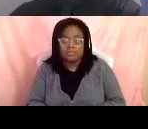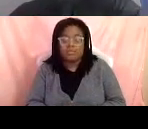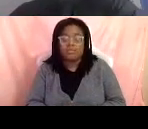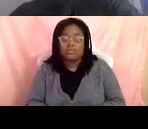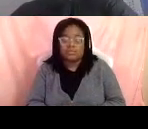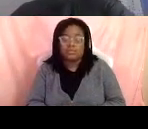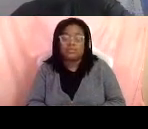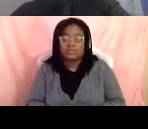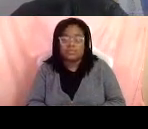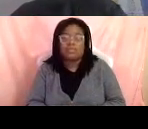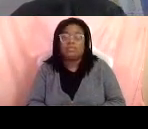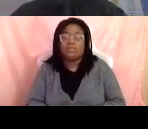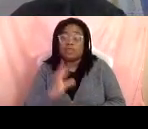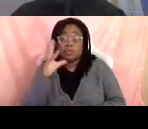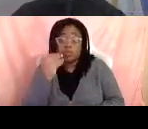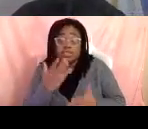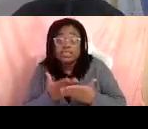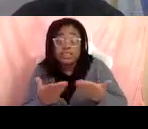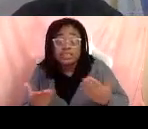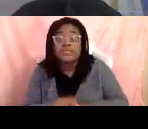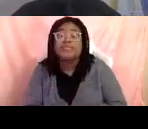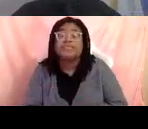Hold the prettiest thing.